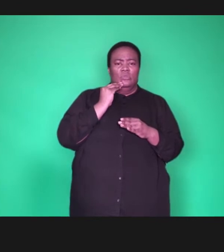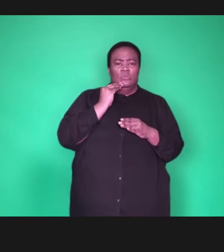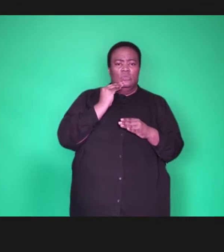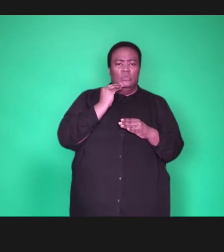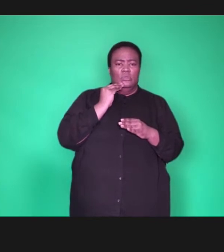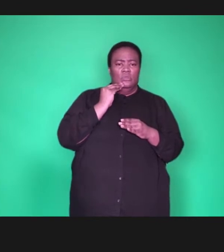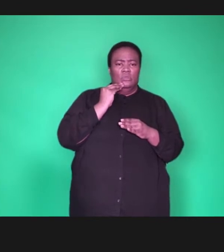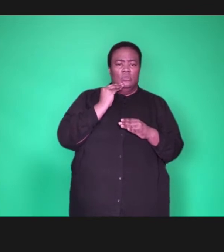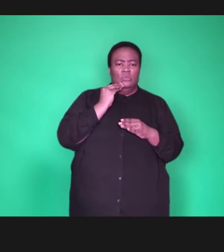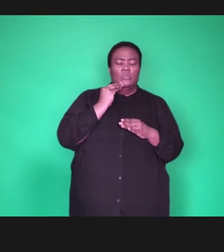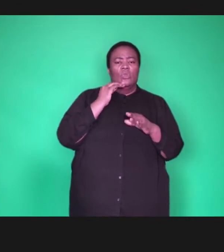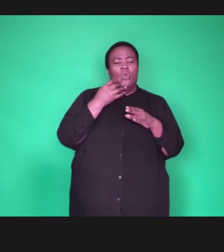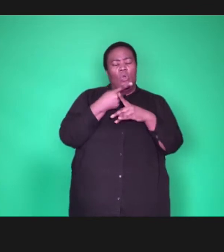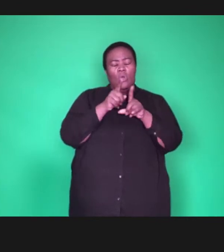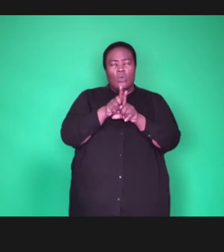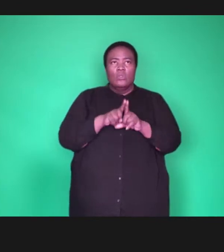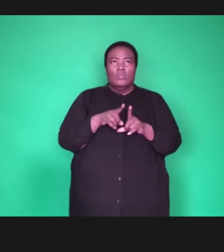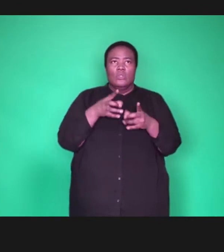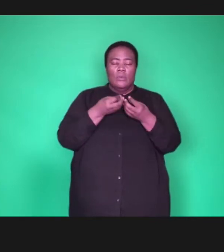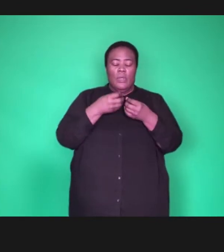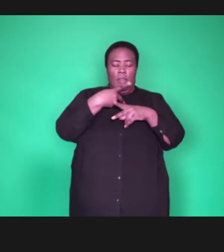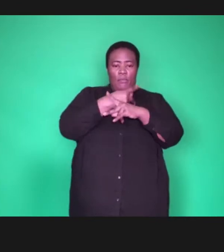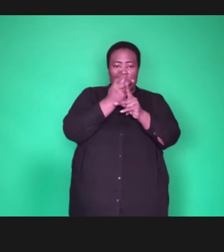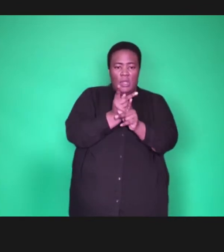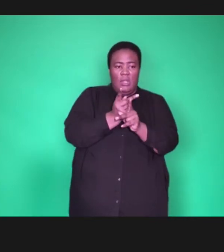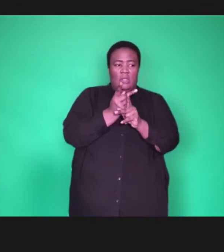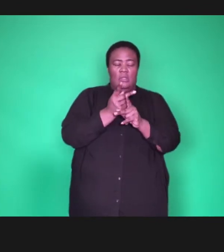reproduction age. So it means that